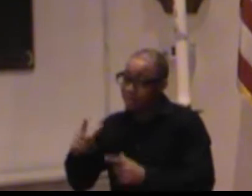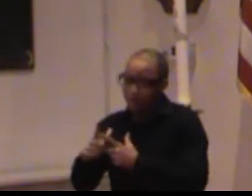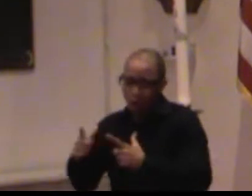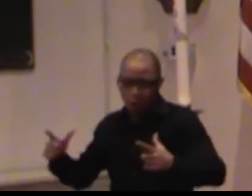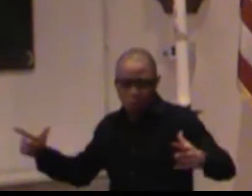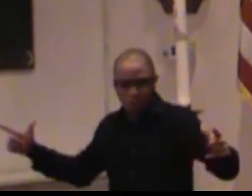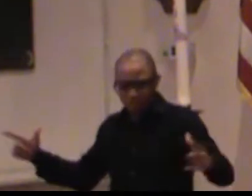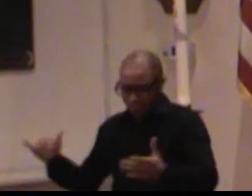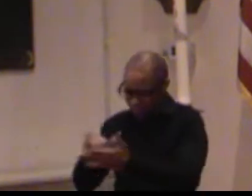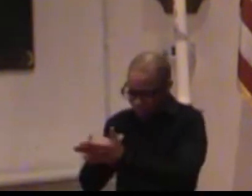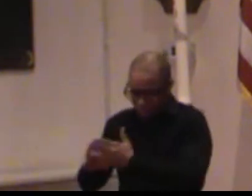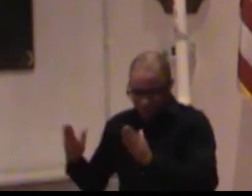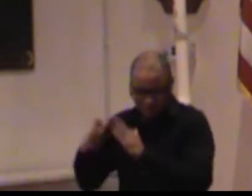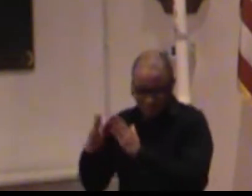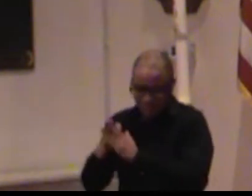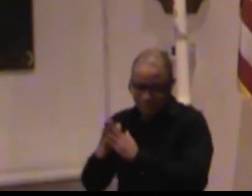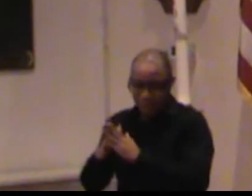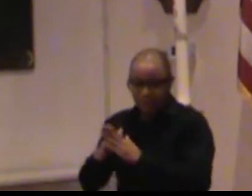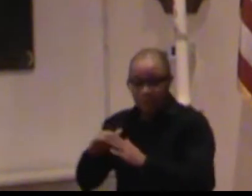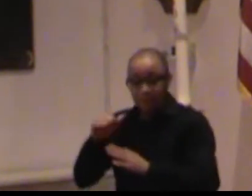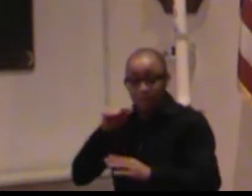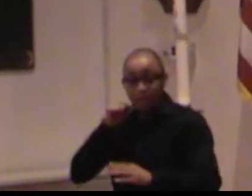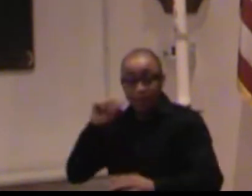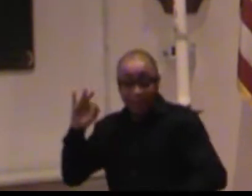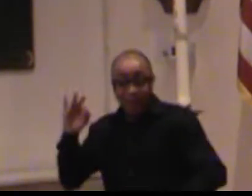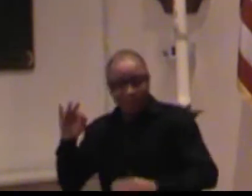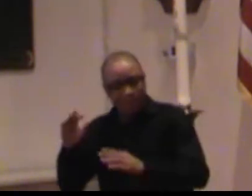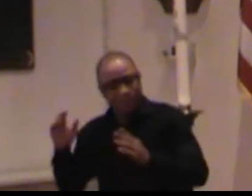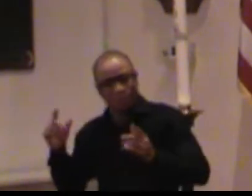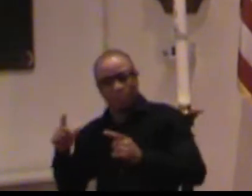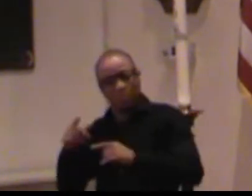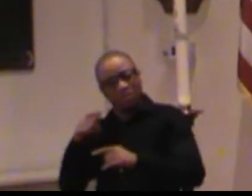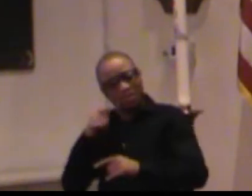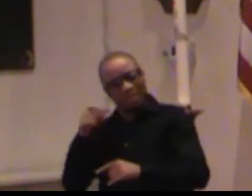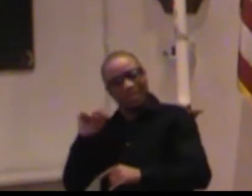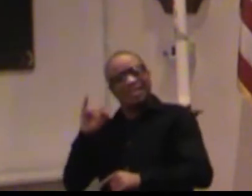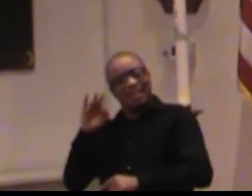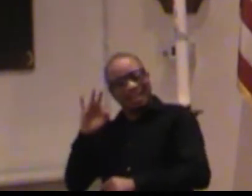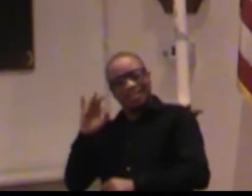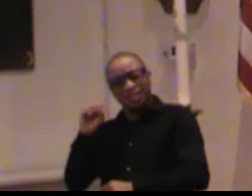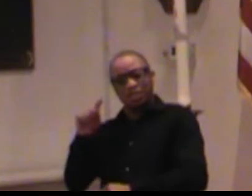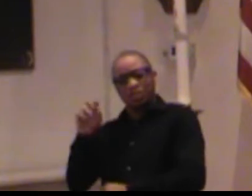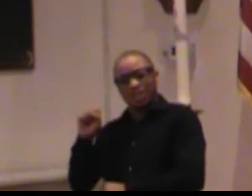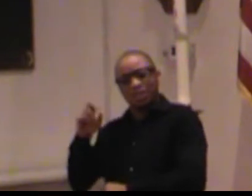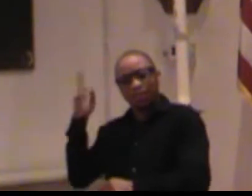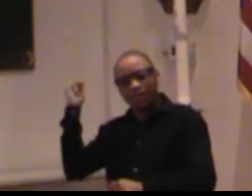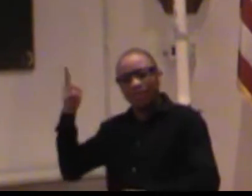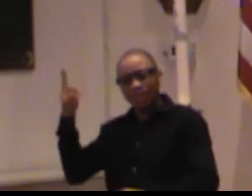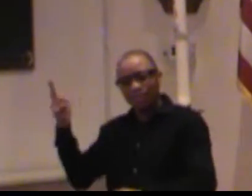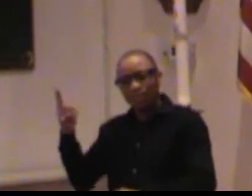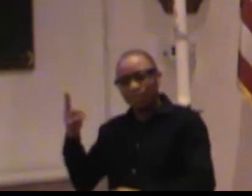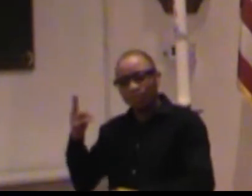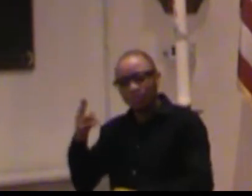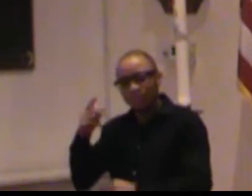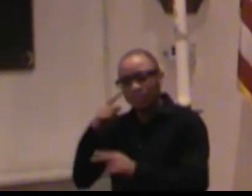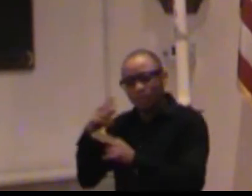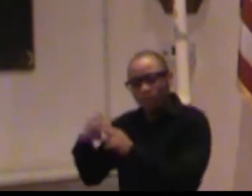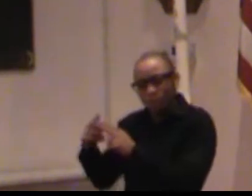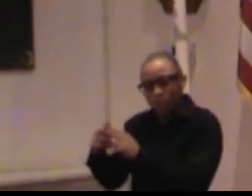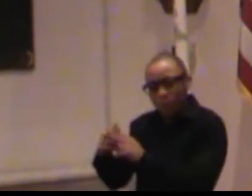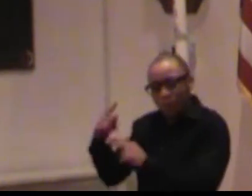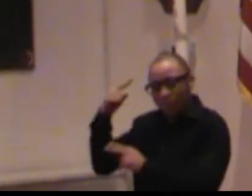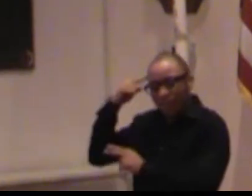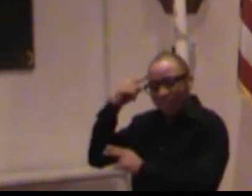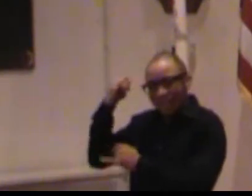largest, New York City would only be 19 streets. But history has proven them to be short-sighted. At